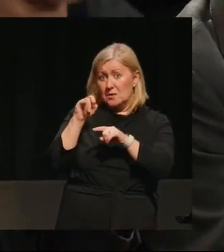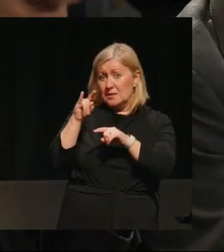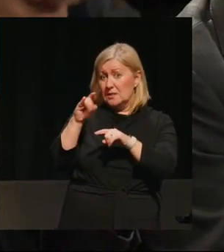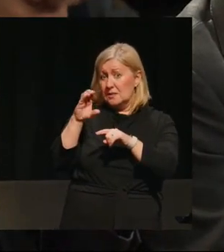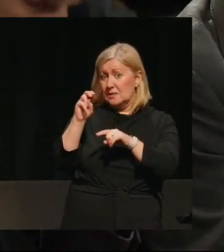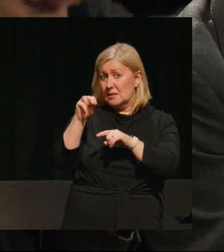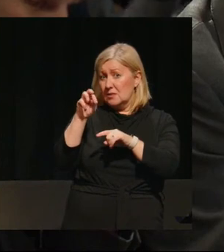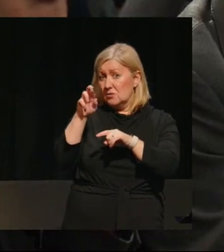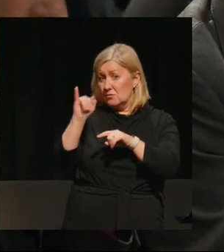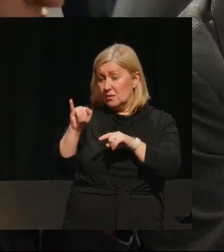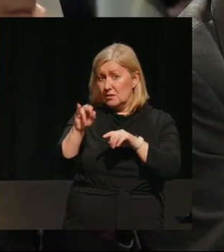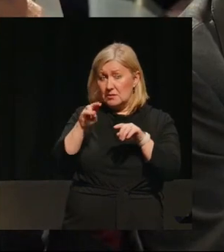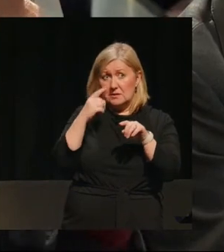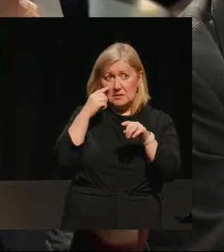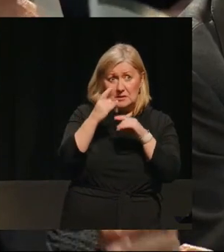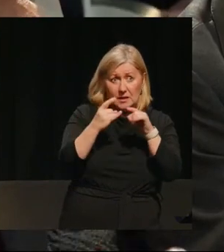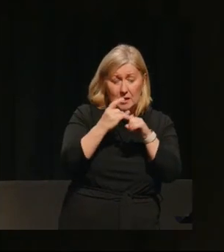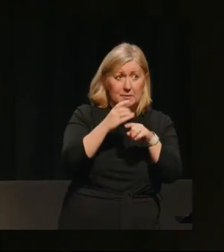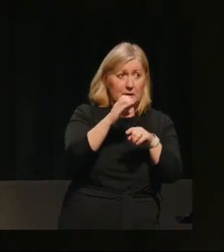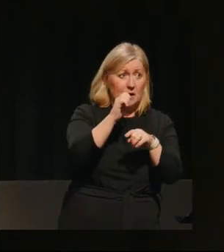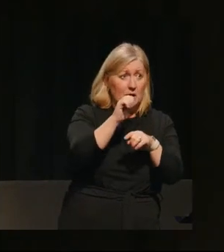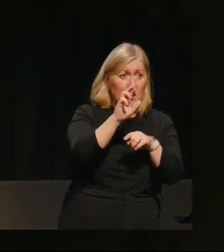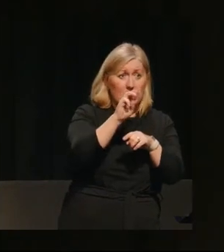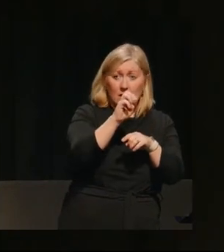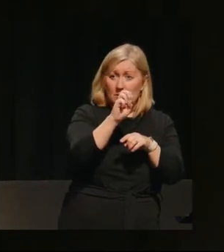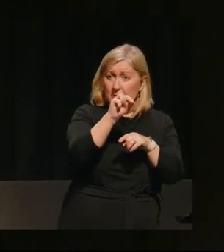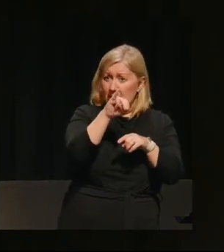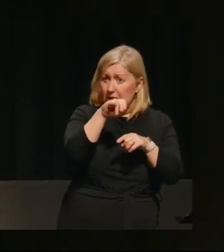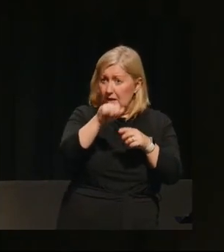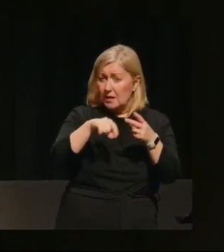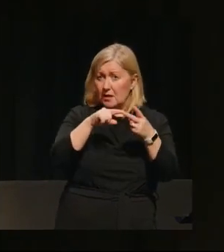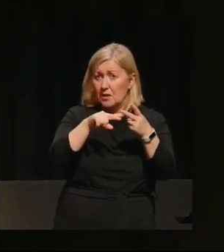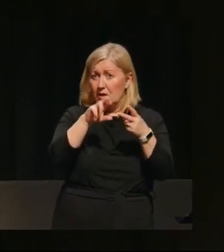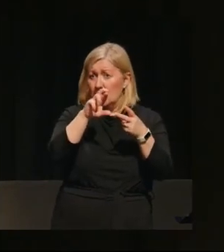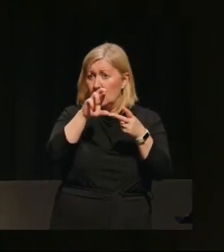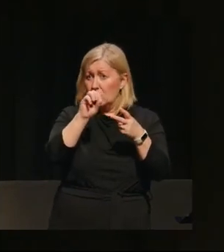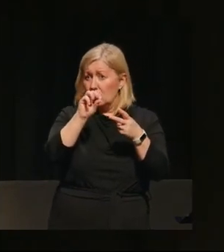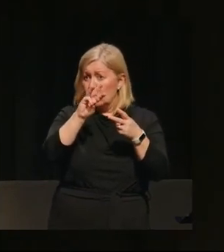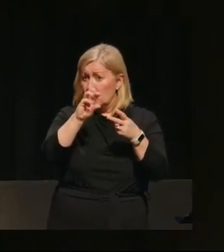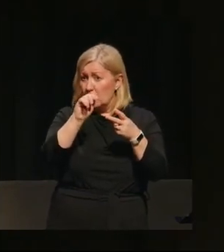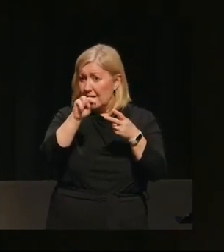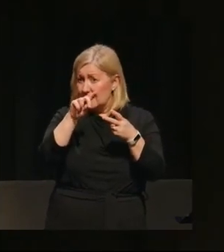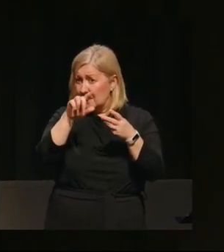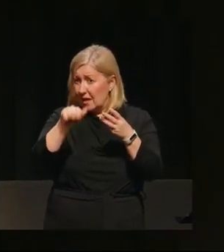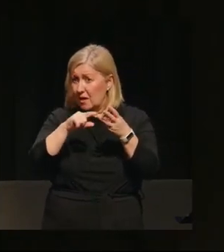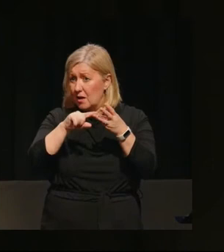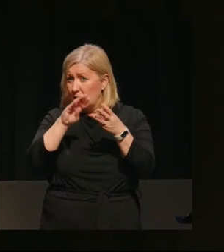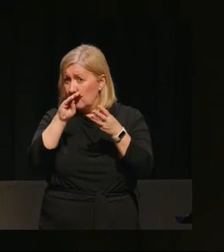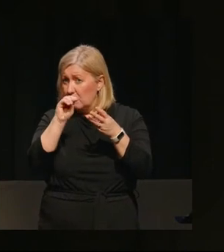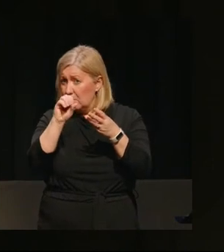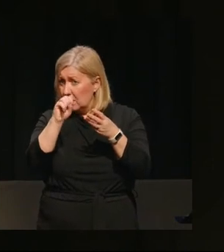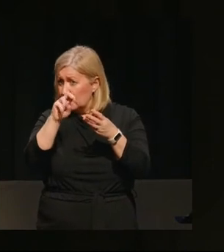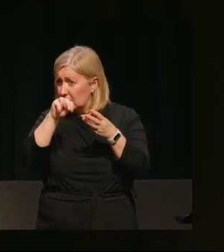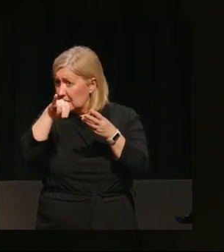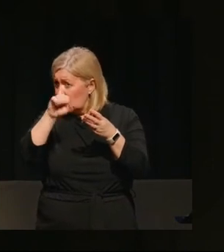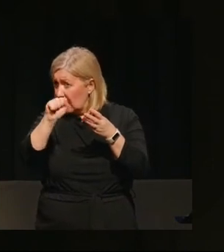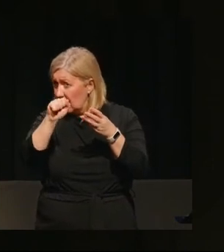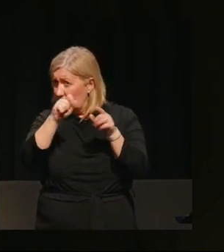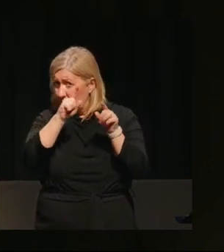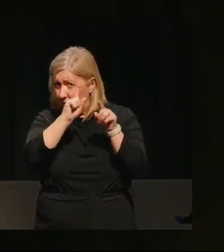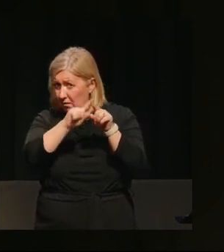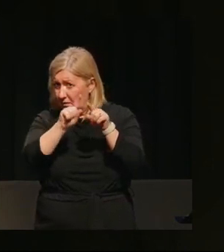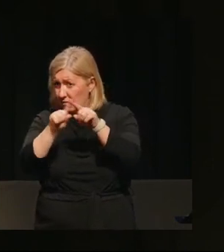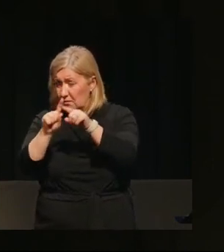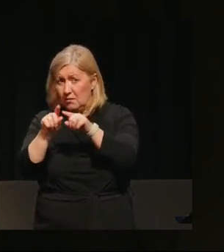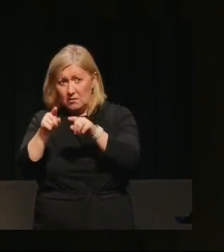Armenia, Cambodia, Rwanda, and Bosnia. And genocides continue